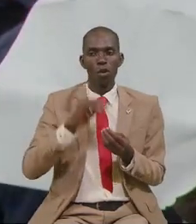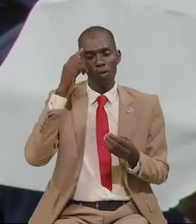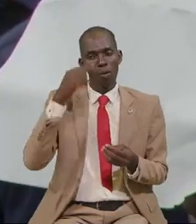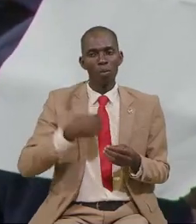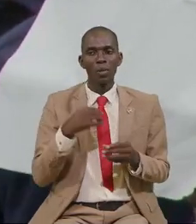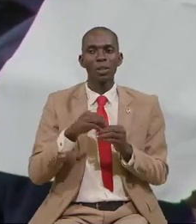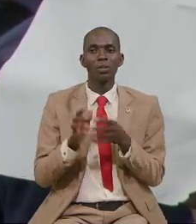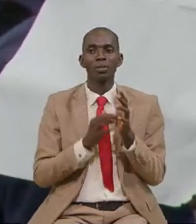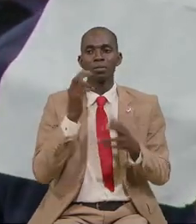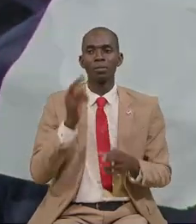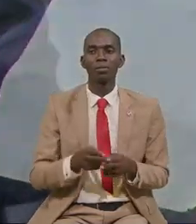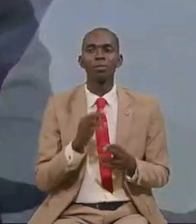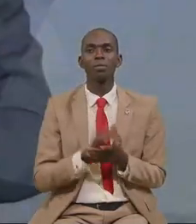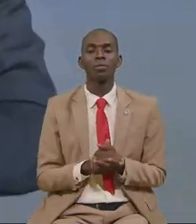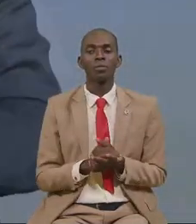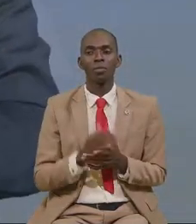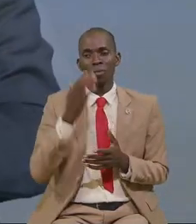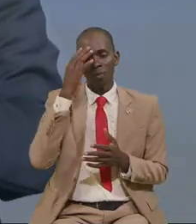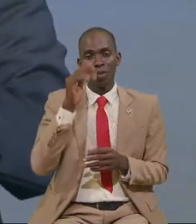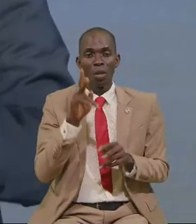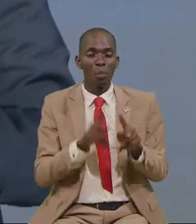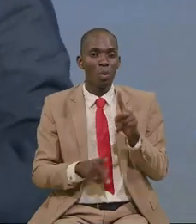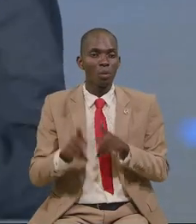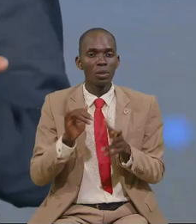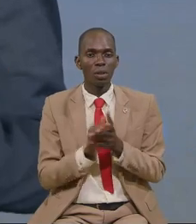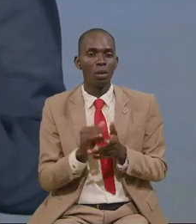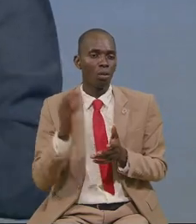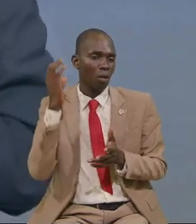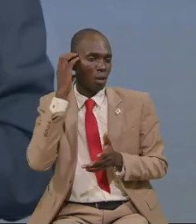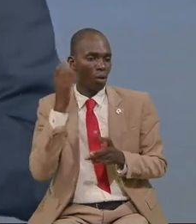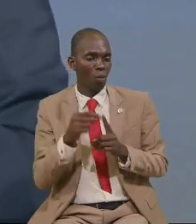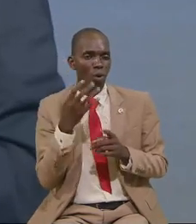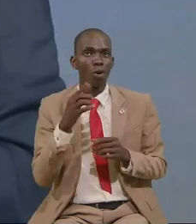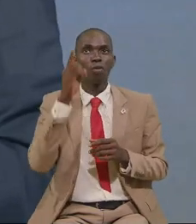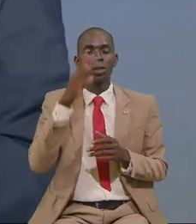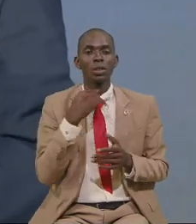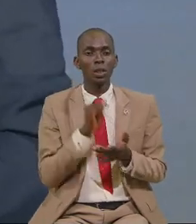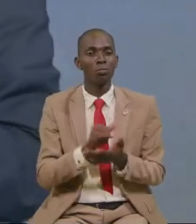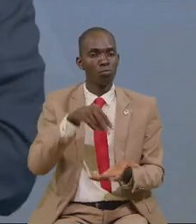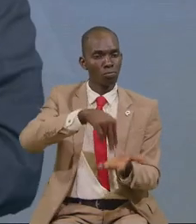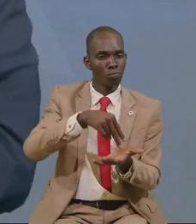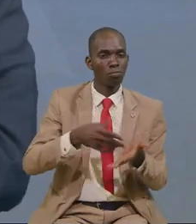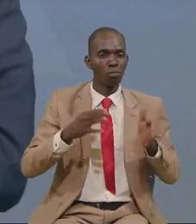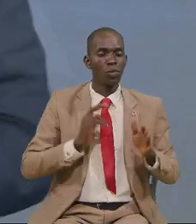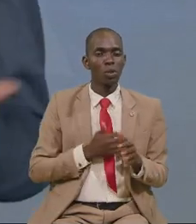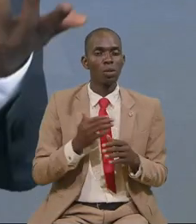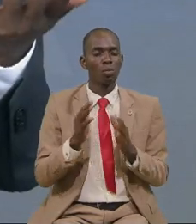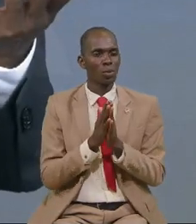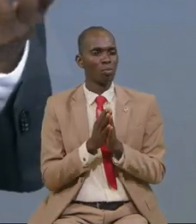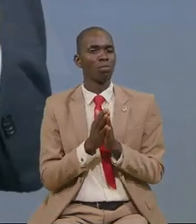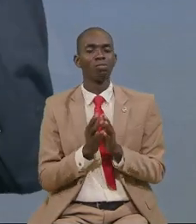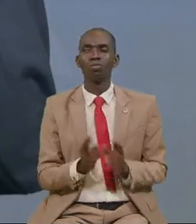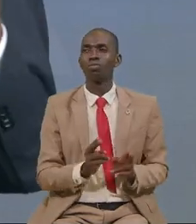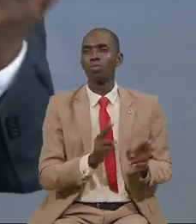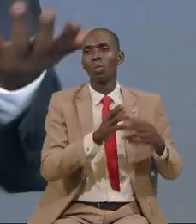You know, those people that, you know, they hear the word of God and after we say, rise up and let us pray, they run back home. They don't think